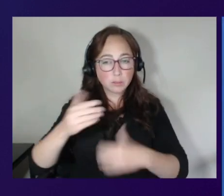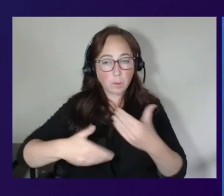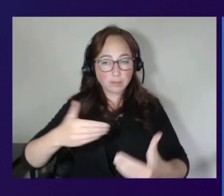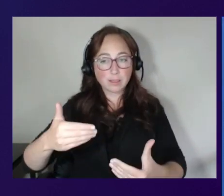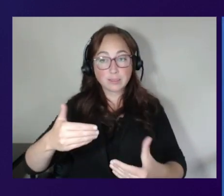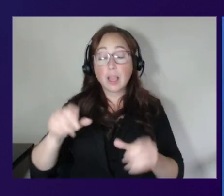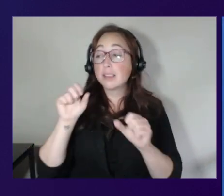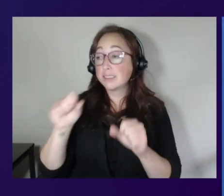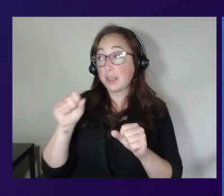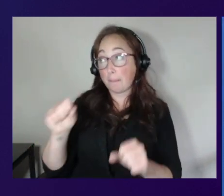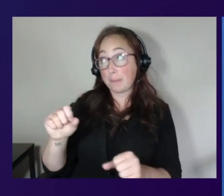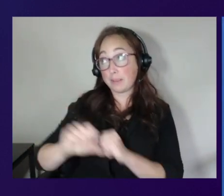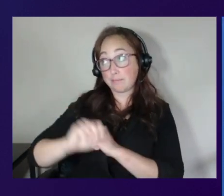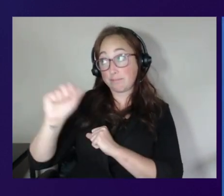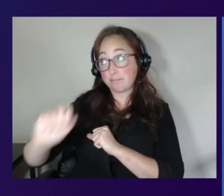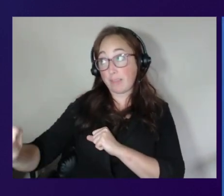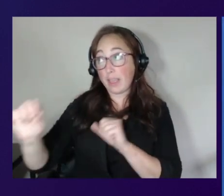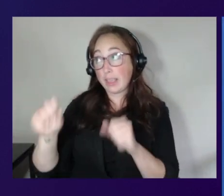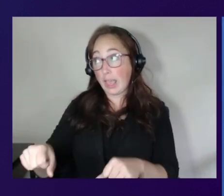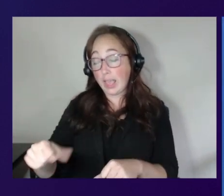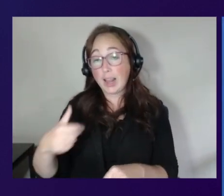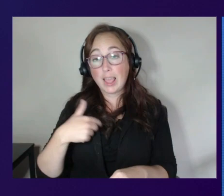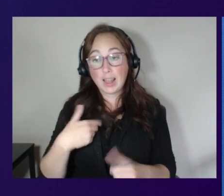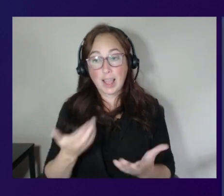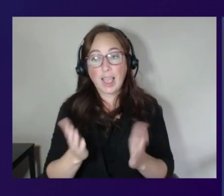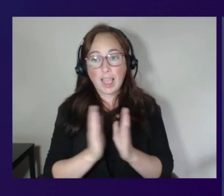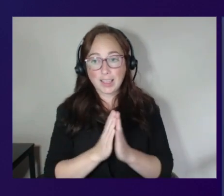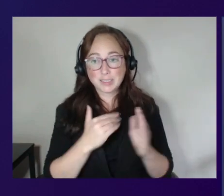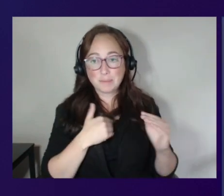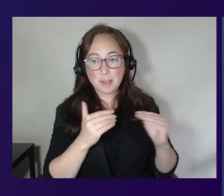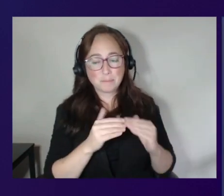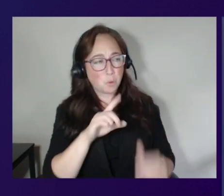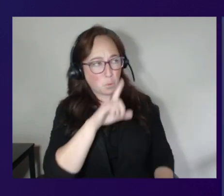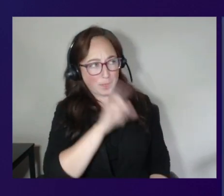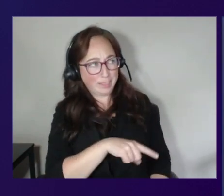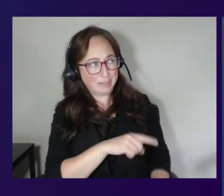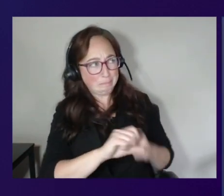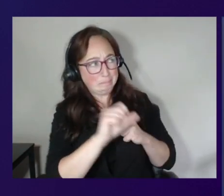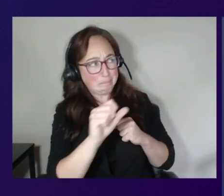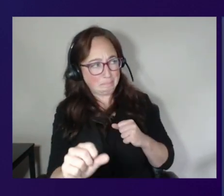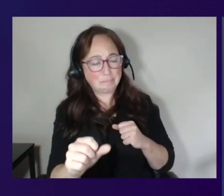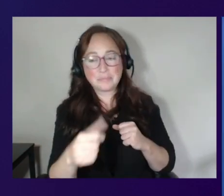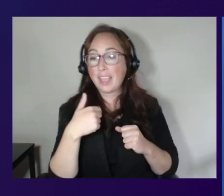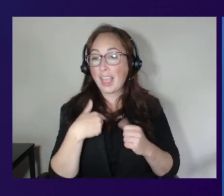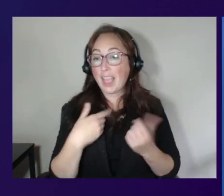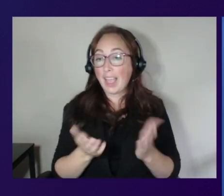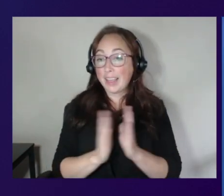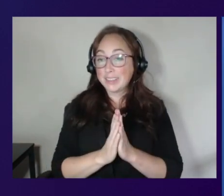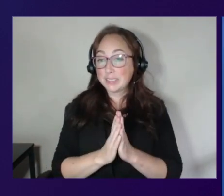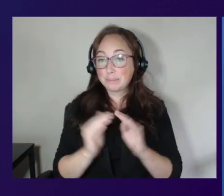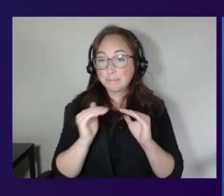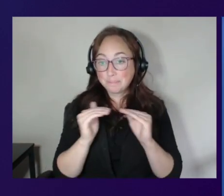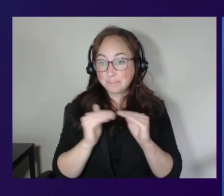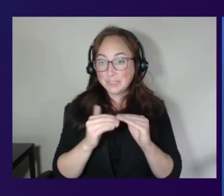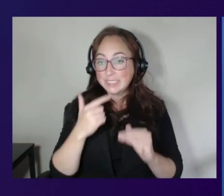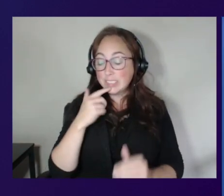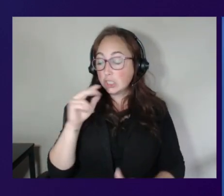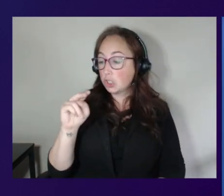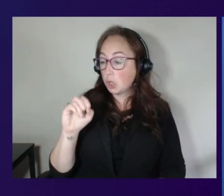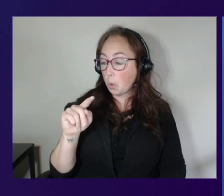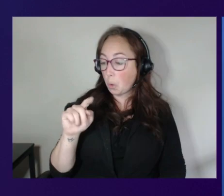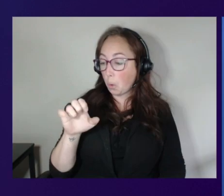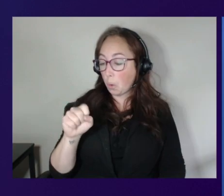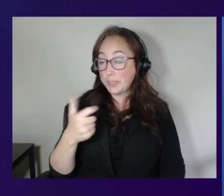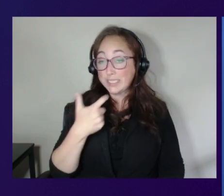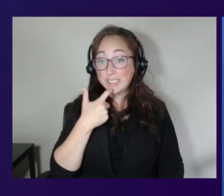take a long time. Can they? And I asked my coworkers. Thanks, Andrew. Yeah. I asked my coworkers, I was like, the notes say a long